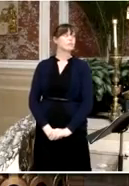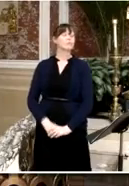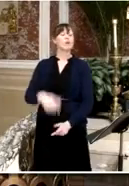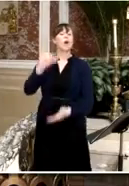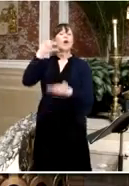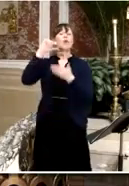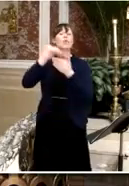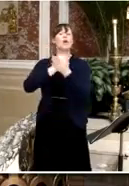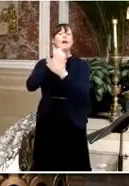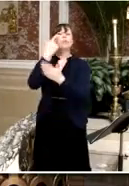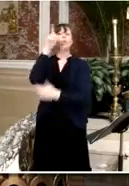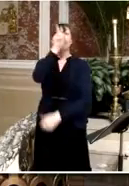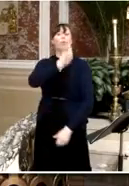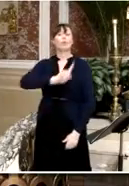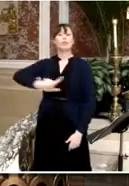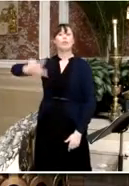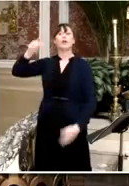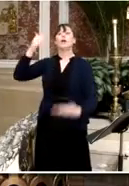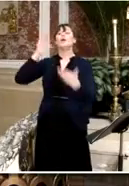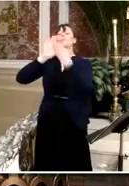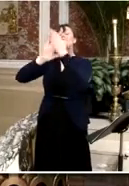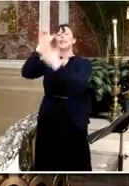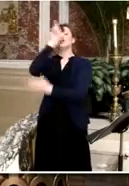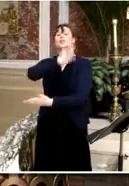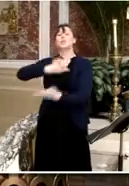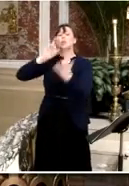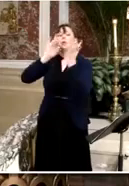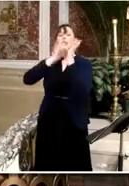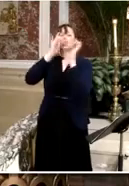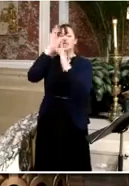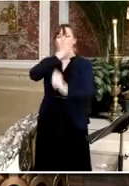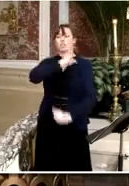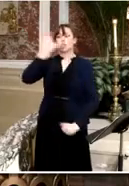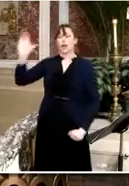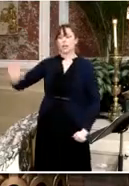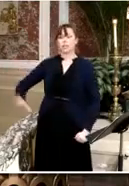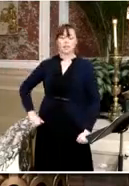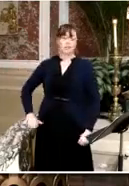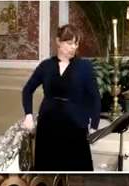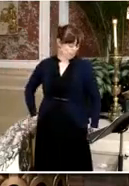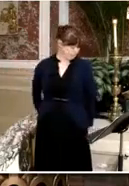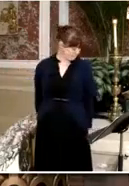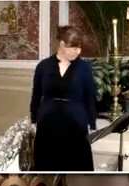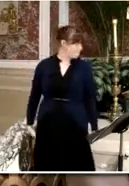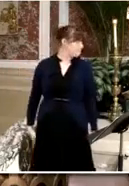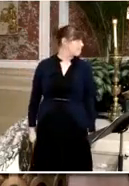The Gospel of the Lord. Praise to you, Lord Jesus Christ.